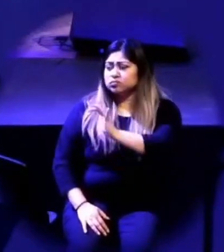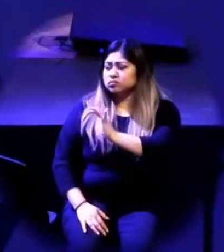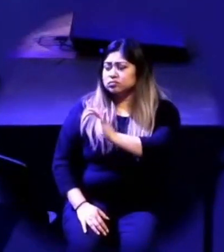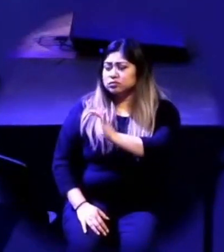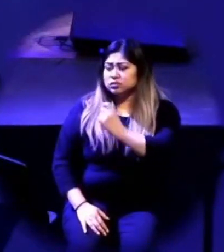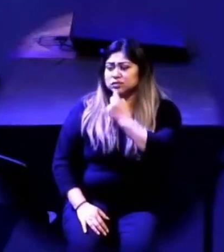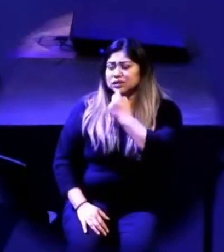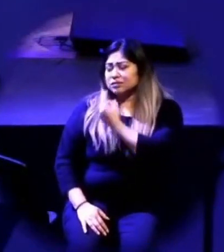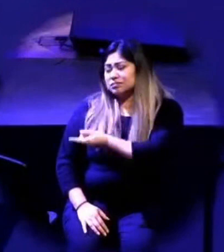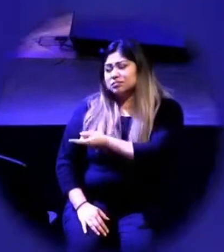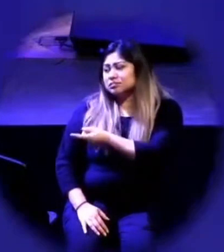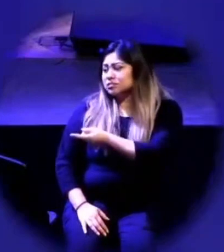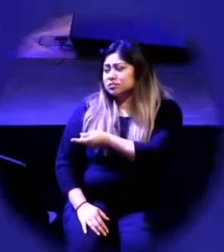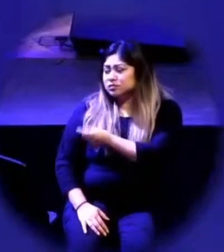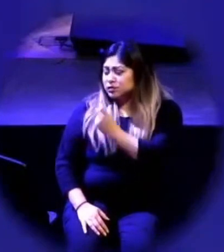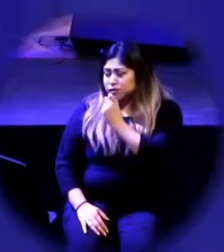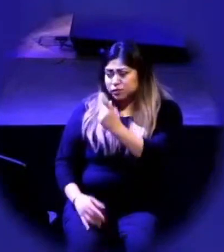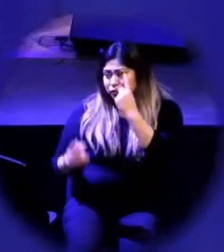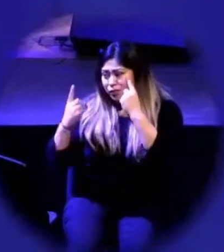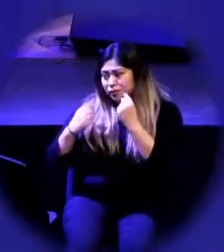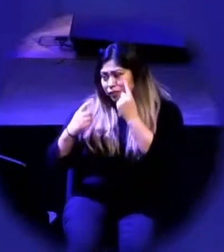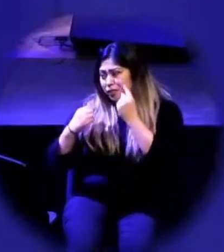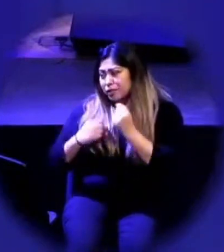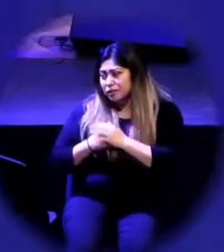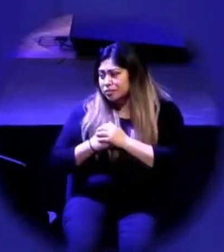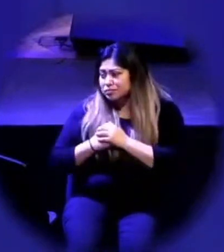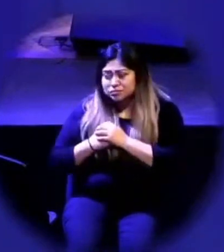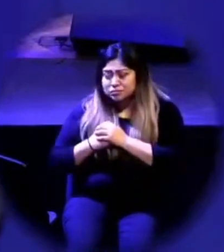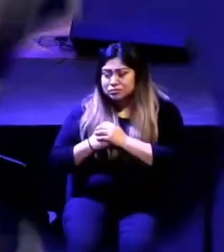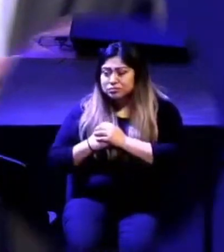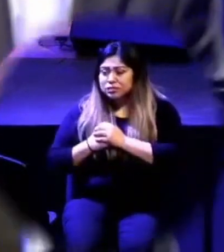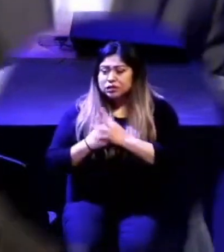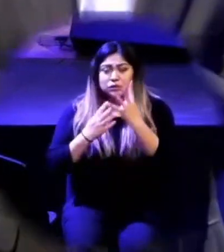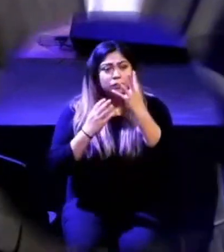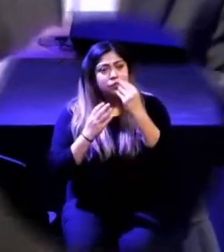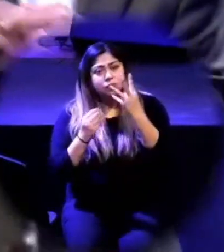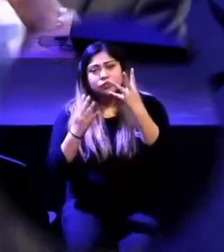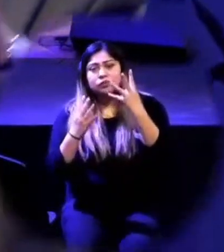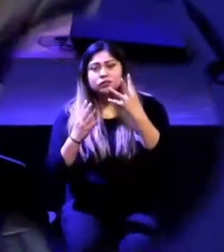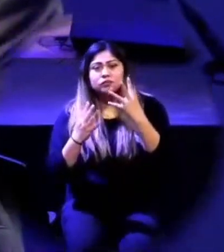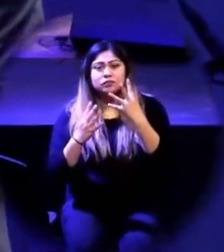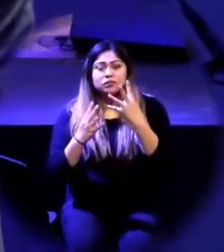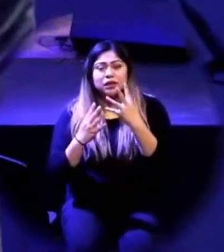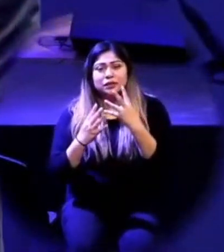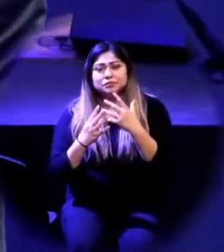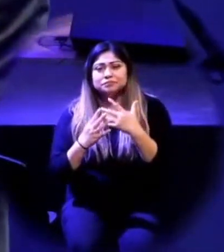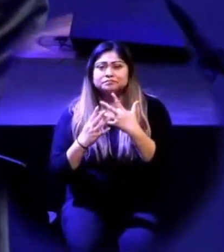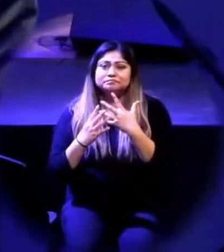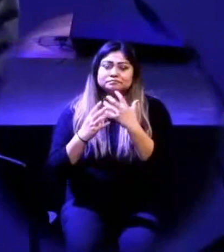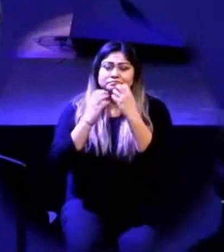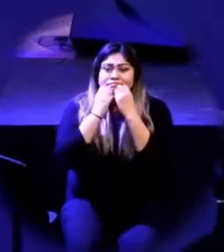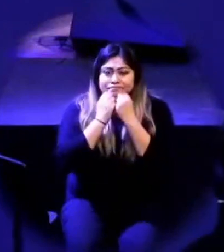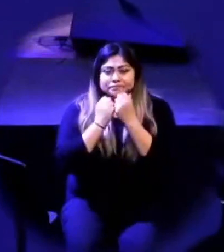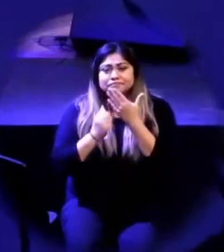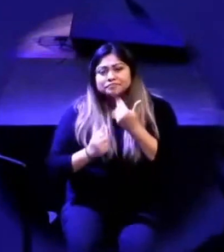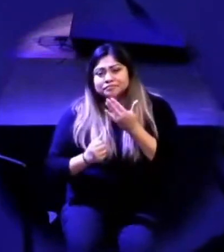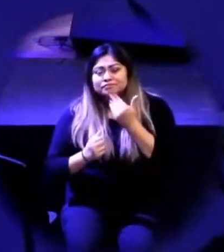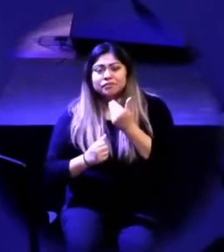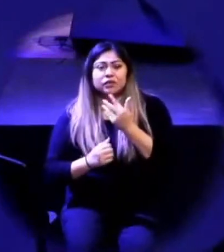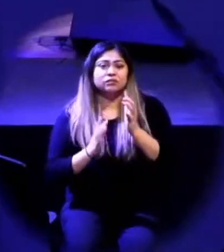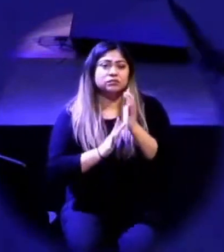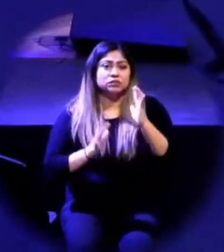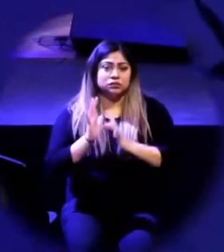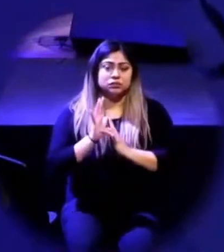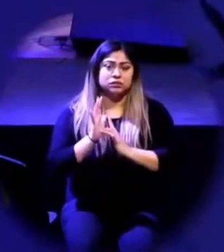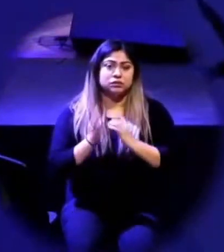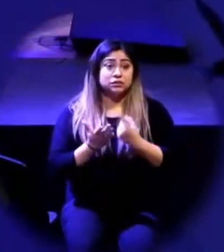beautiful picture of the compassion of Jesus. Sometimes, like I've said before, because we're so familiar with Jesus, we